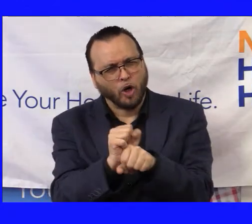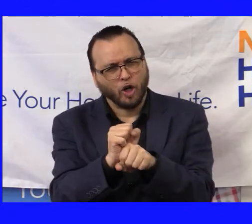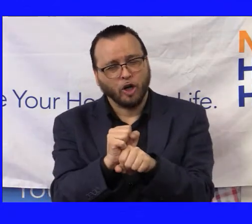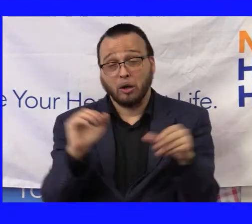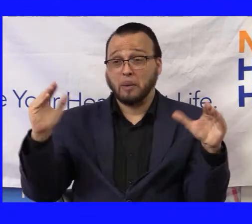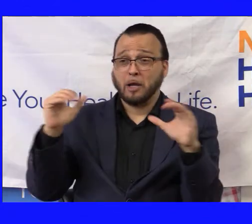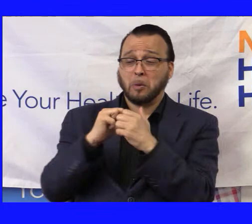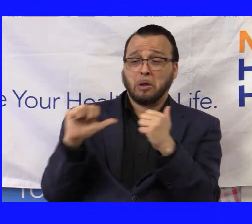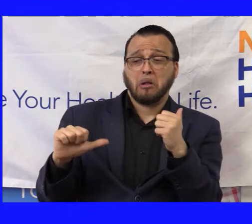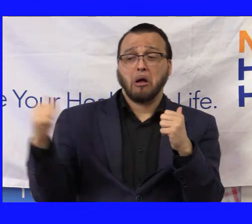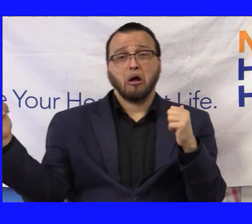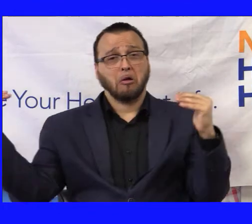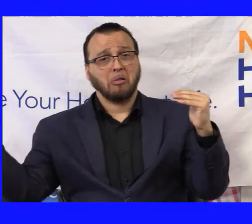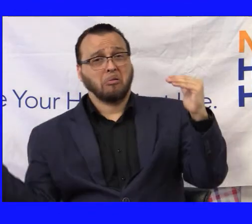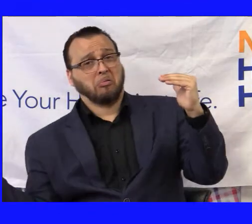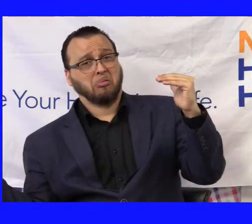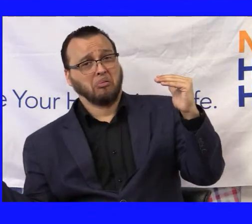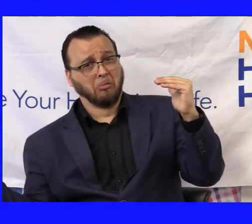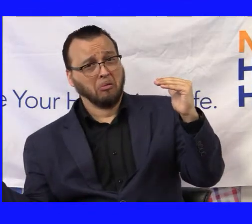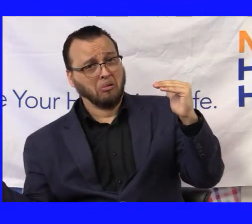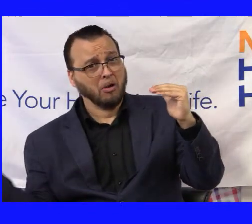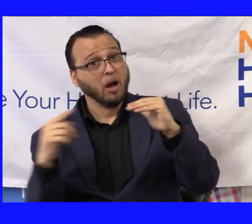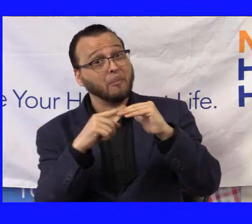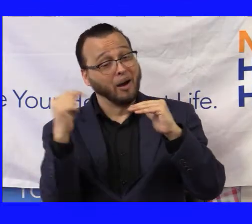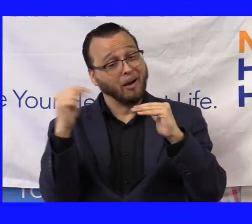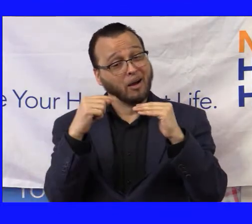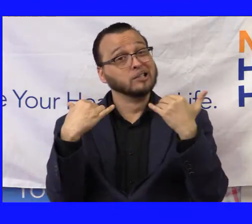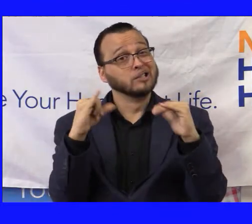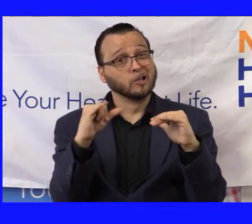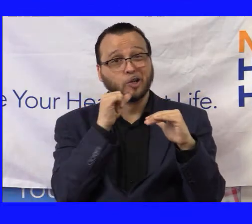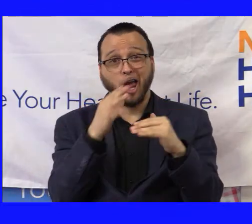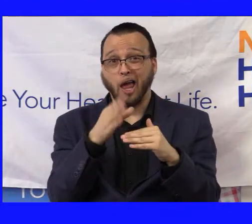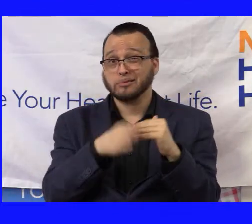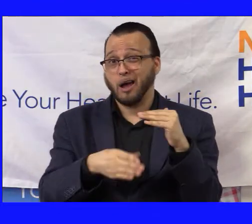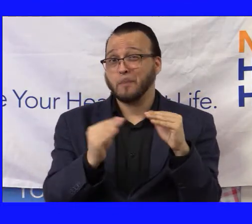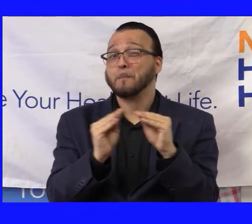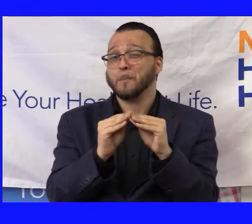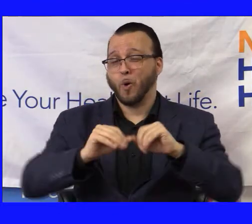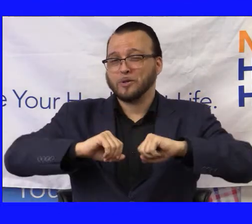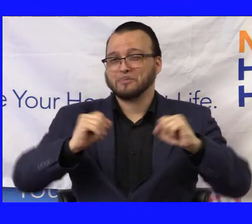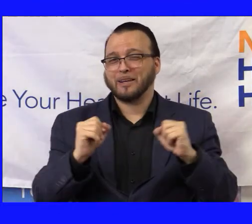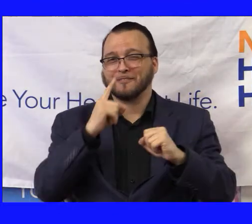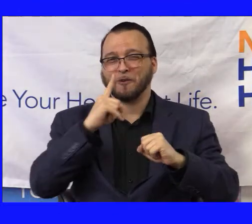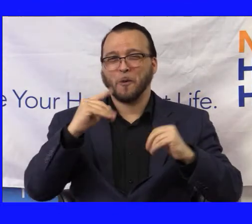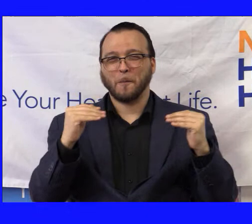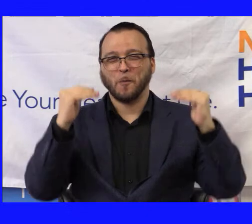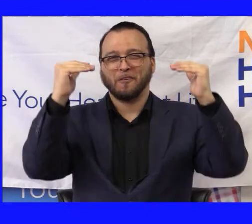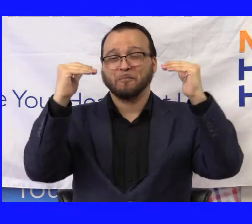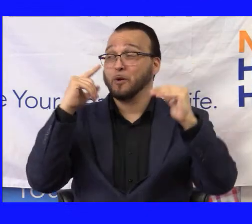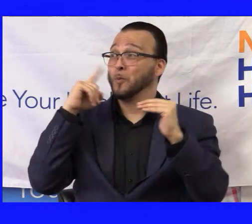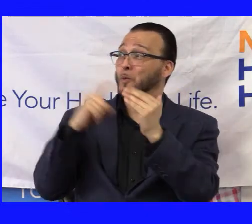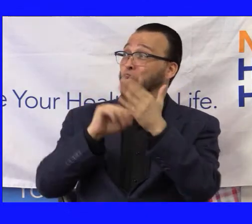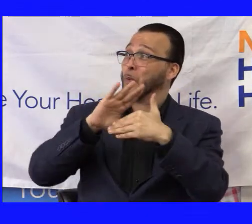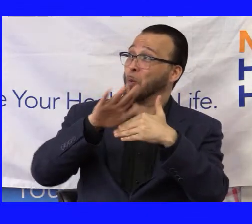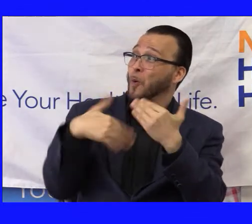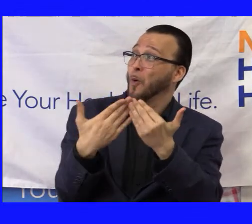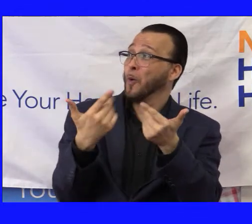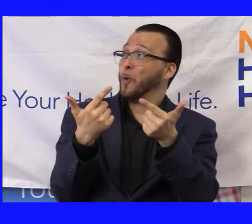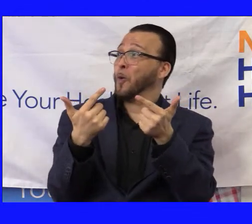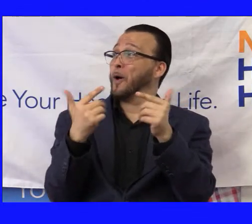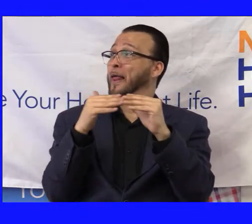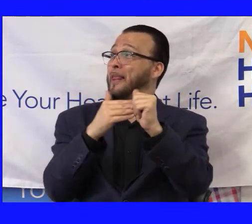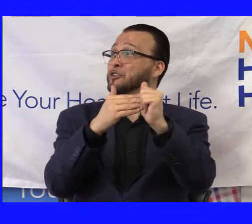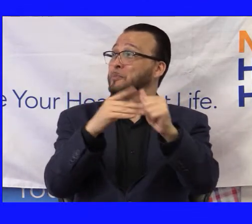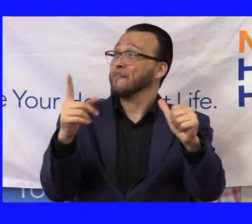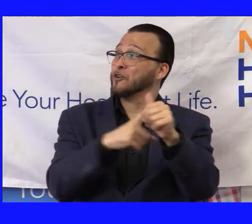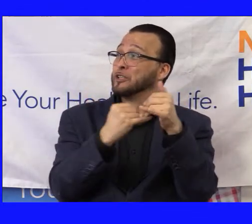systems, we know that there's still room for improvement. And as we can see here, when we look at all leadership, when you go from first line management up